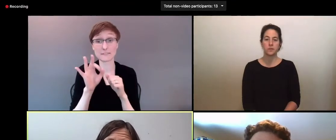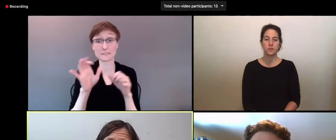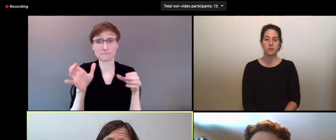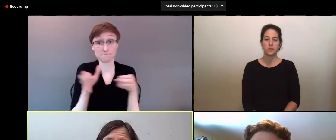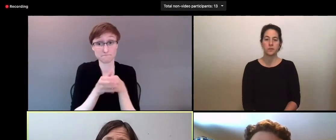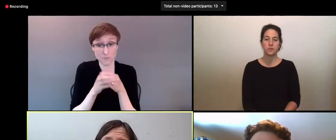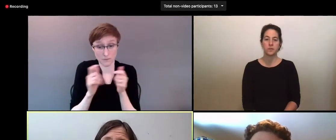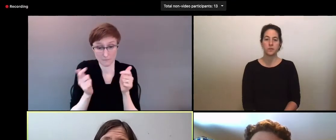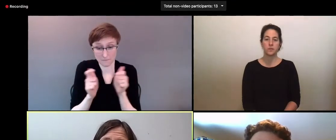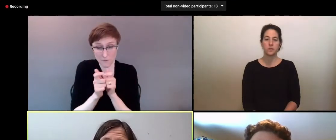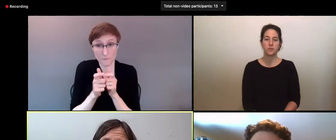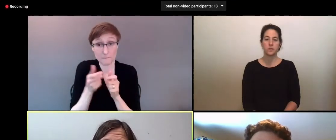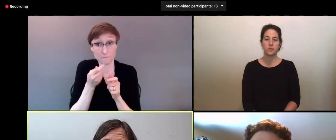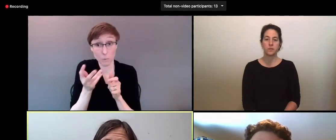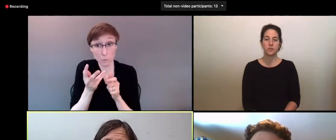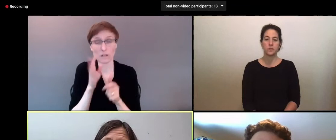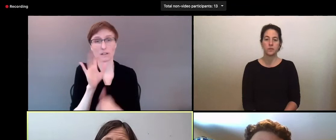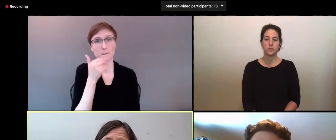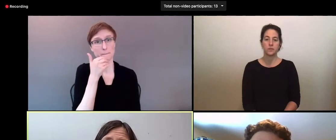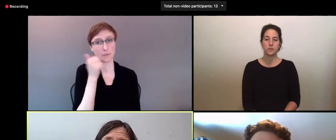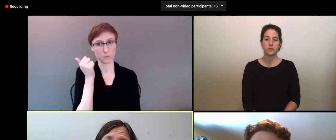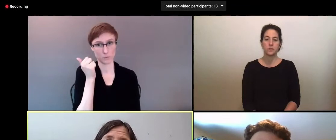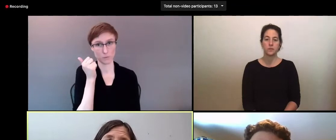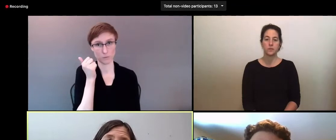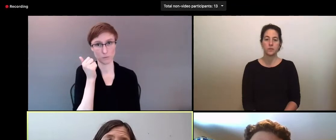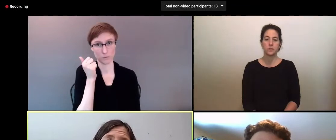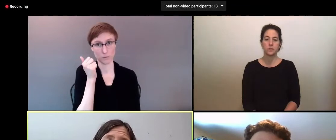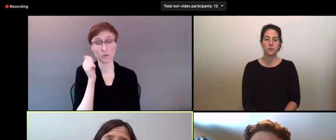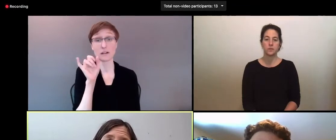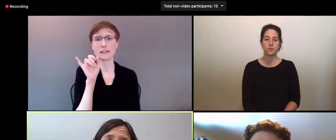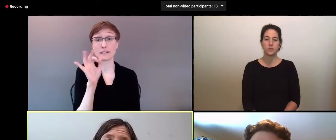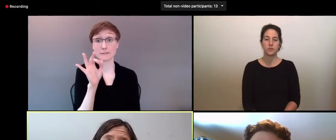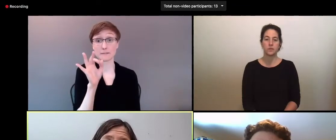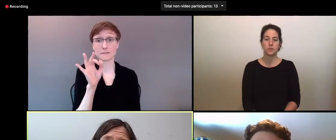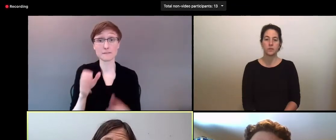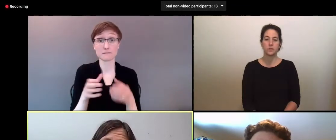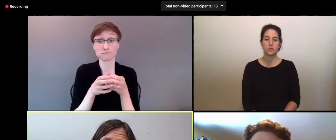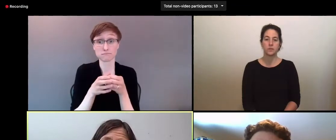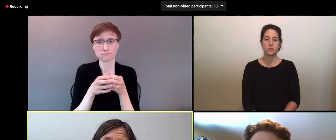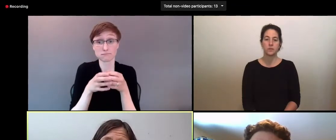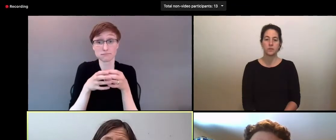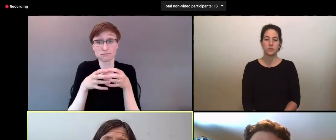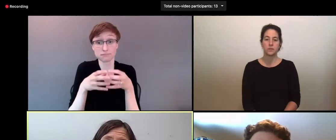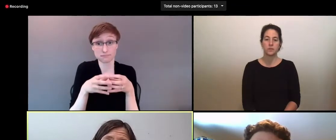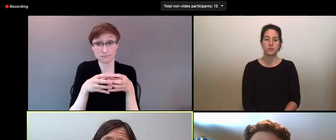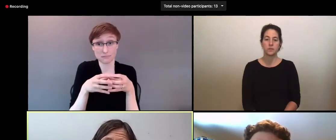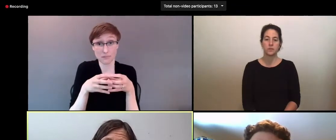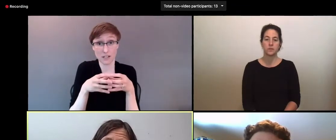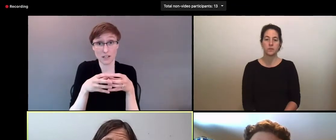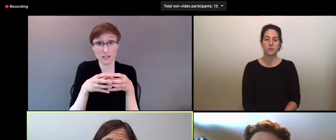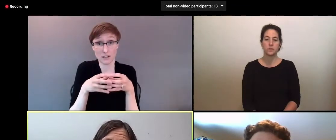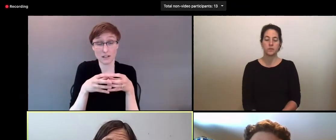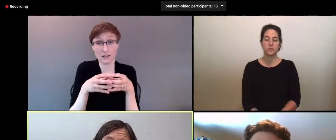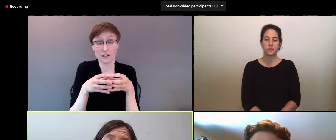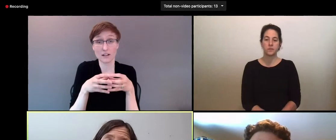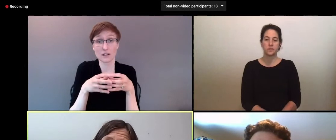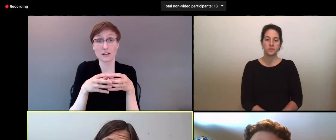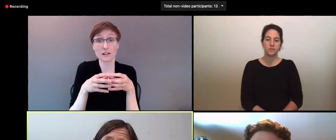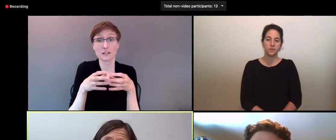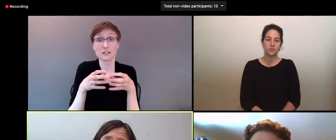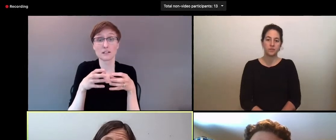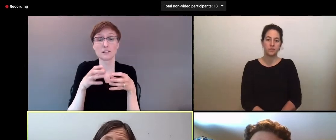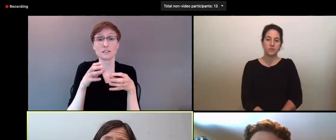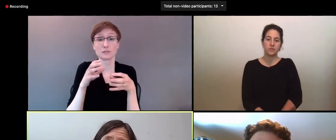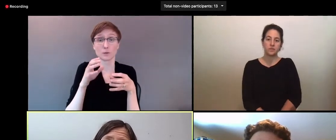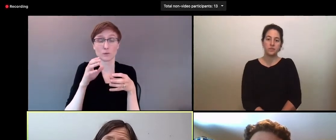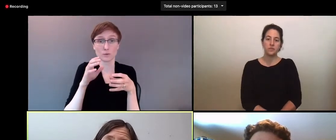better. And if we're going to expand, it's expanding those close contacts that is most hazardous or